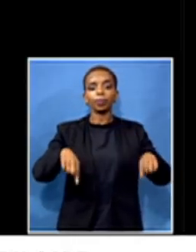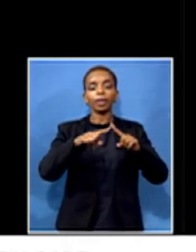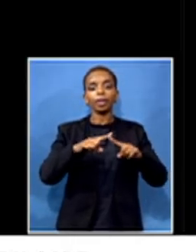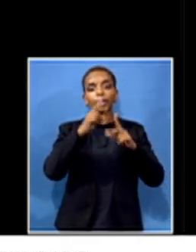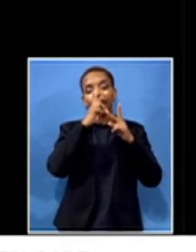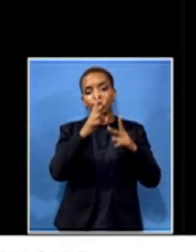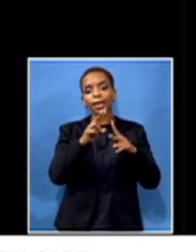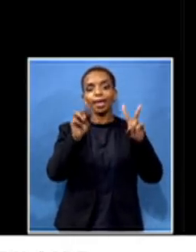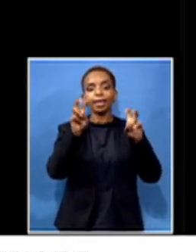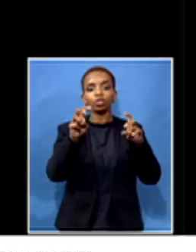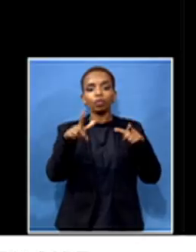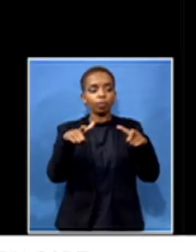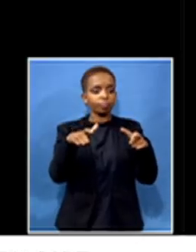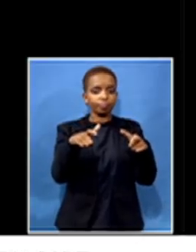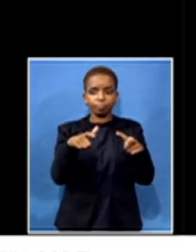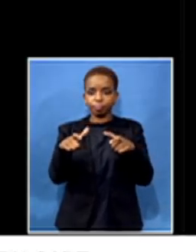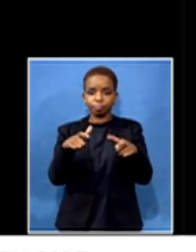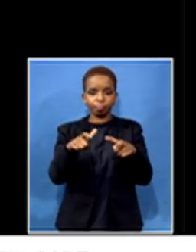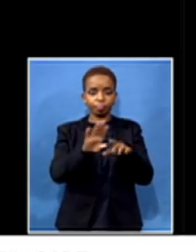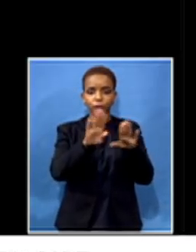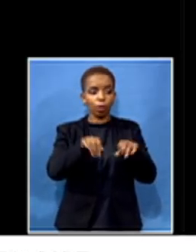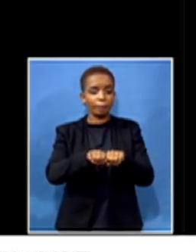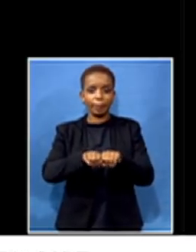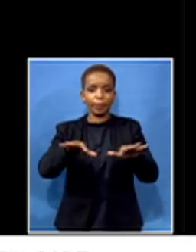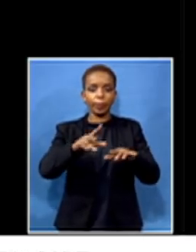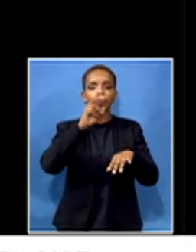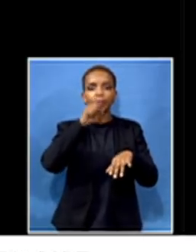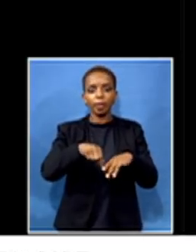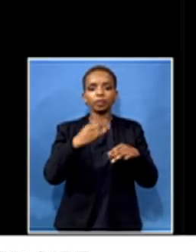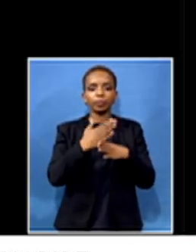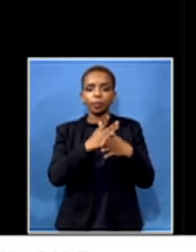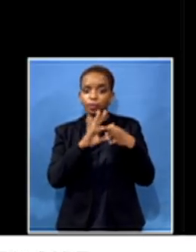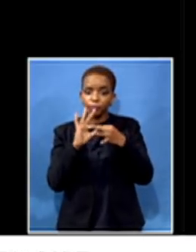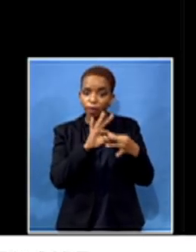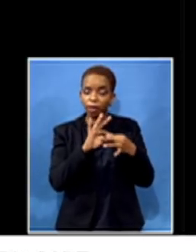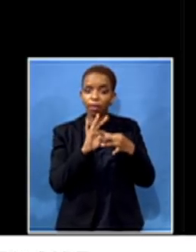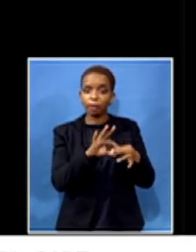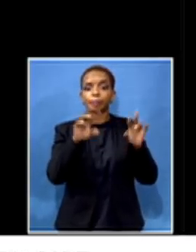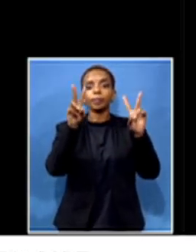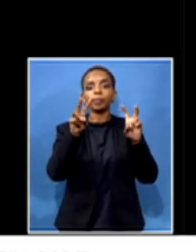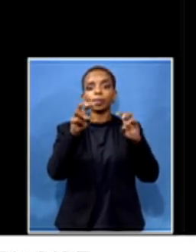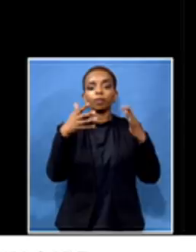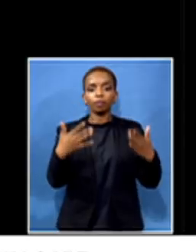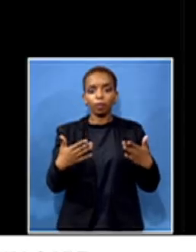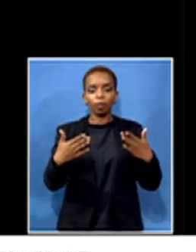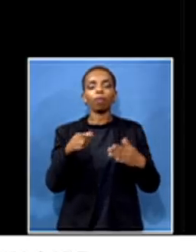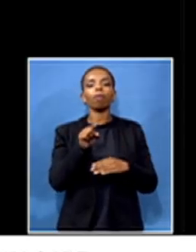So we'll need everyone to be working together. And the issue of being under administration is a local issue